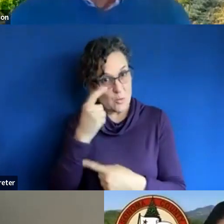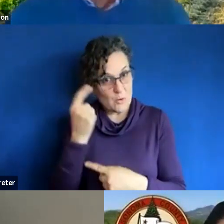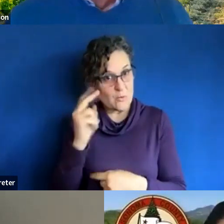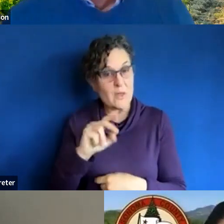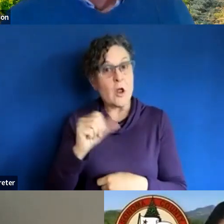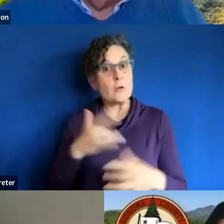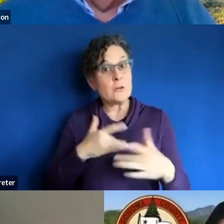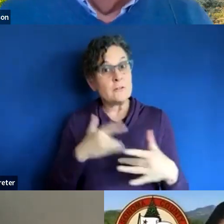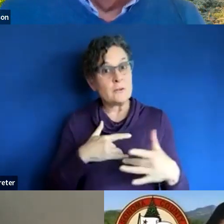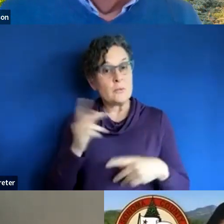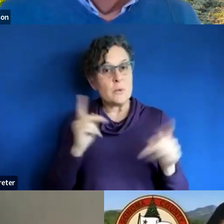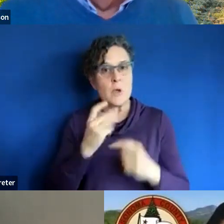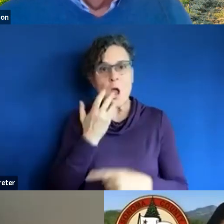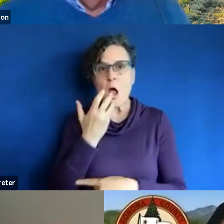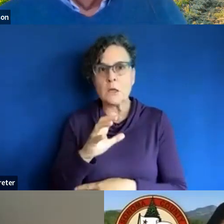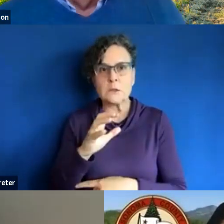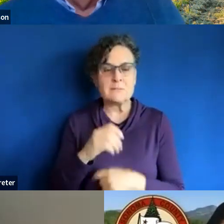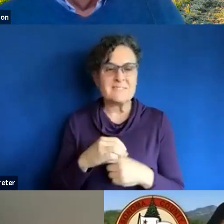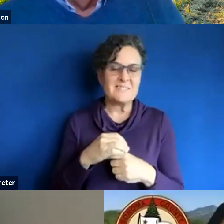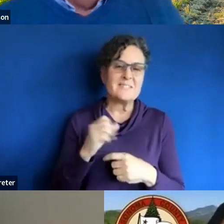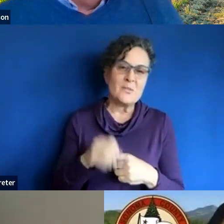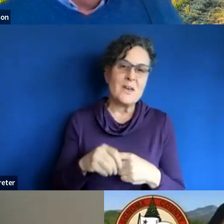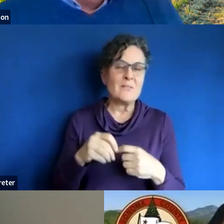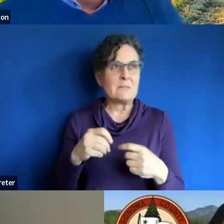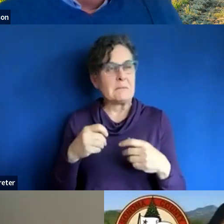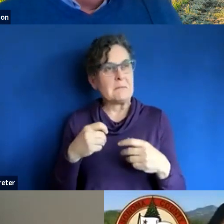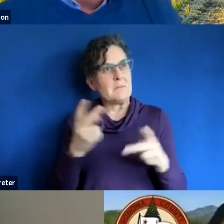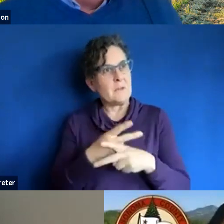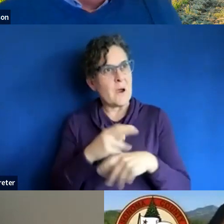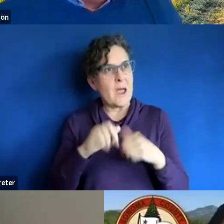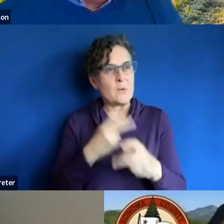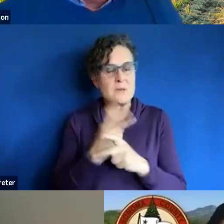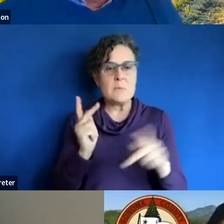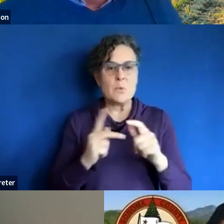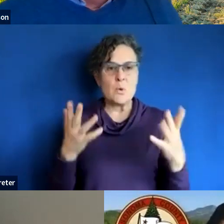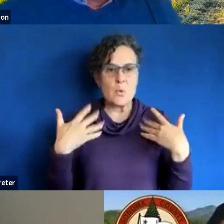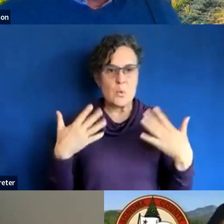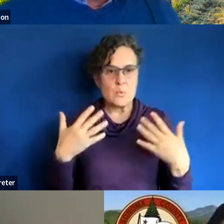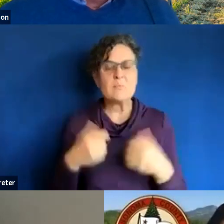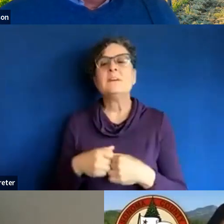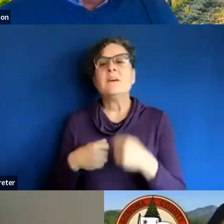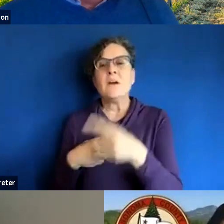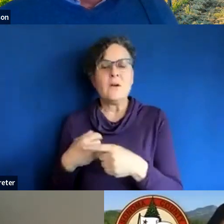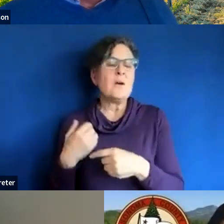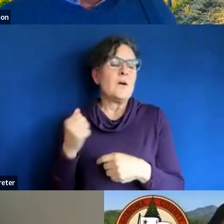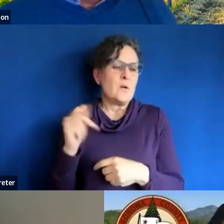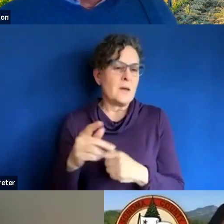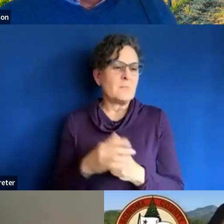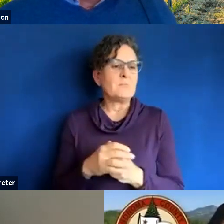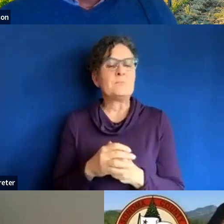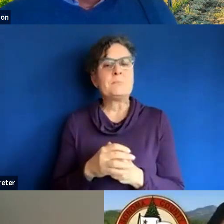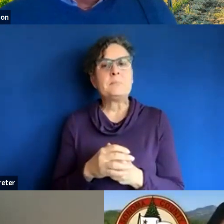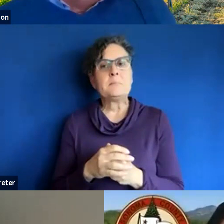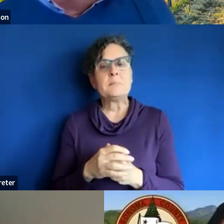They had similar questions along those lines about shade and cooling. Okay.